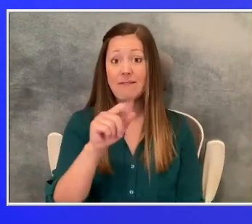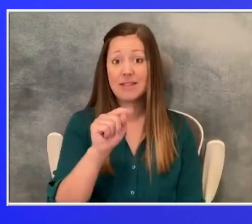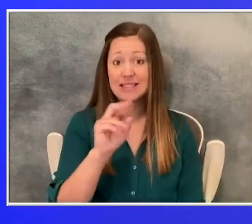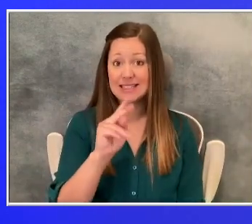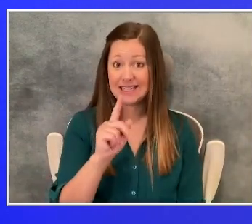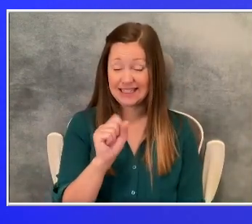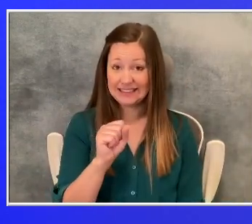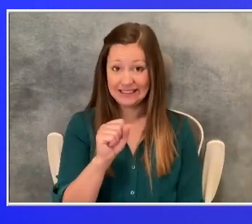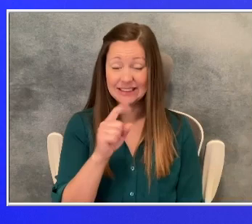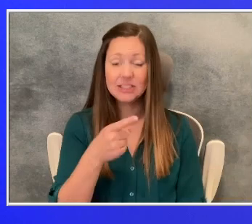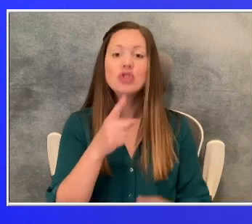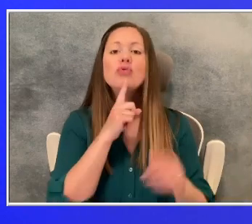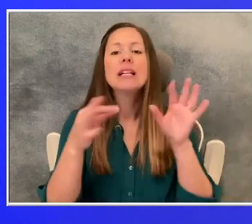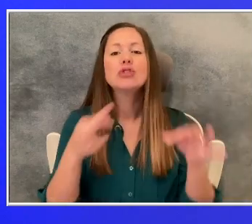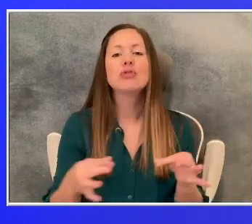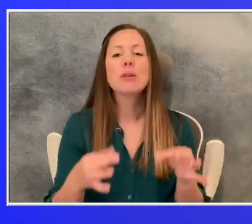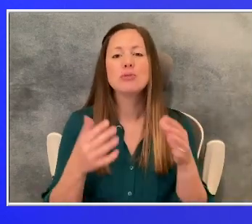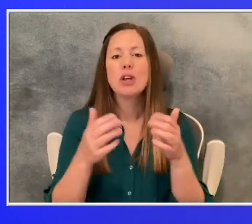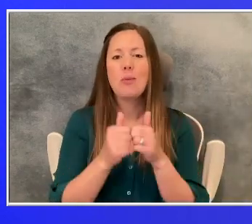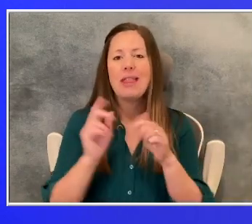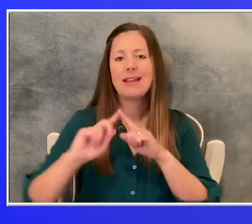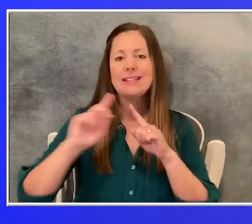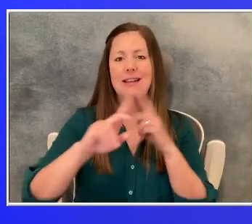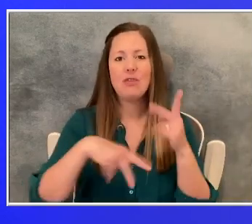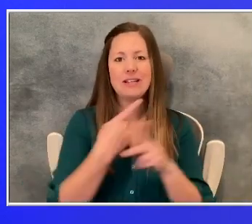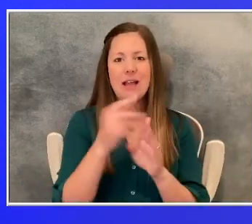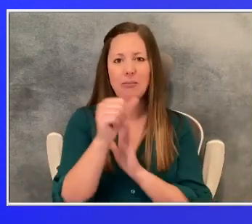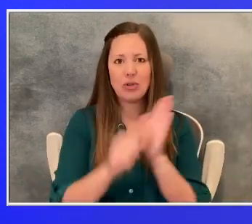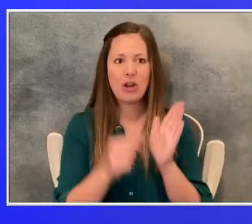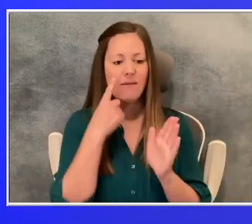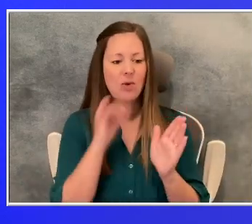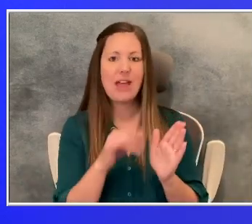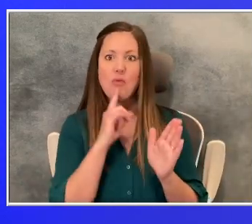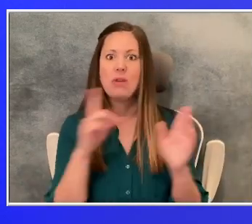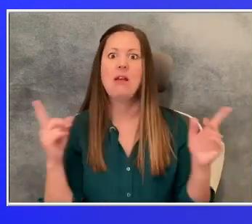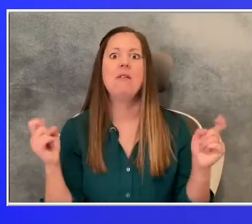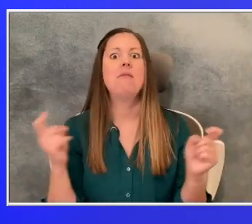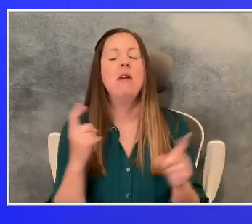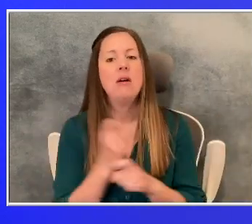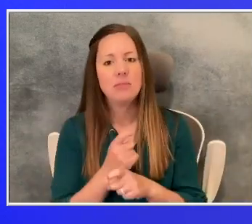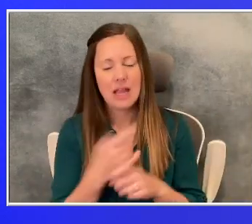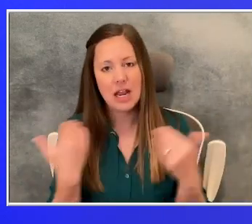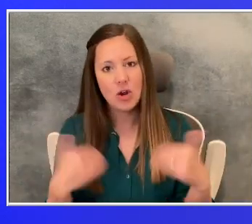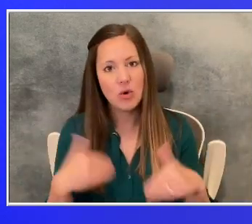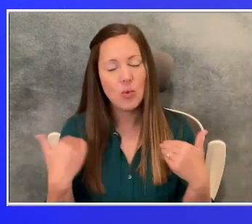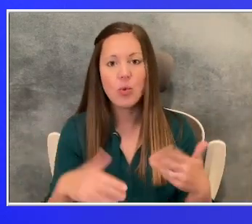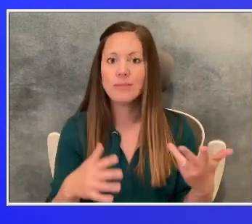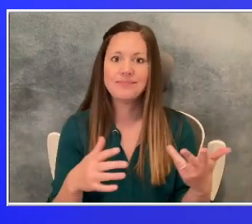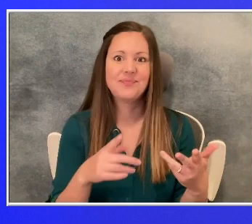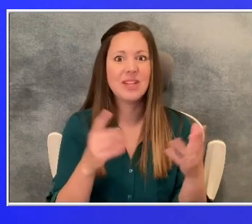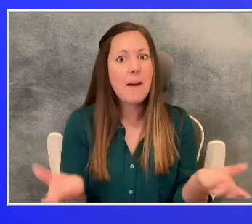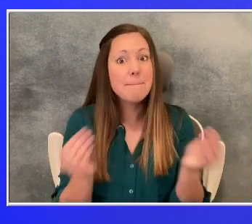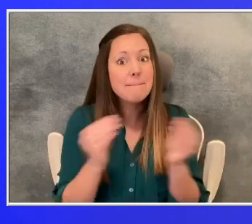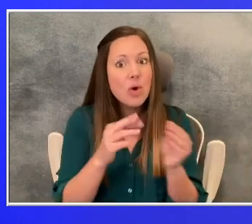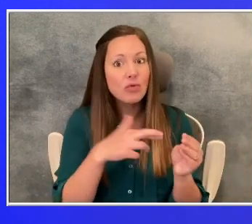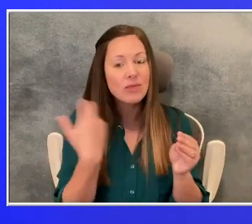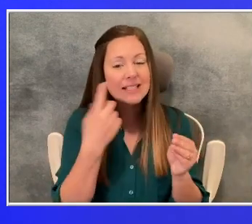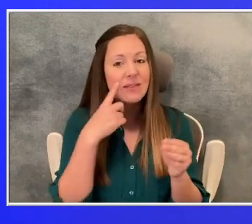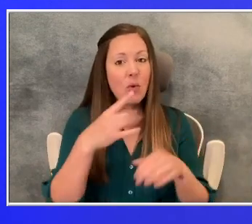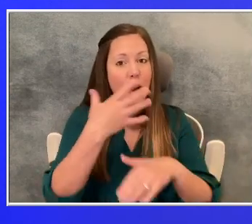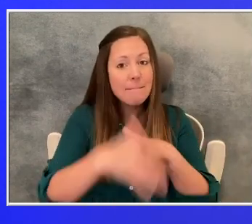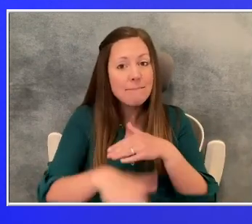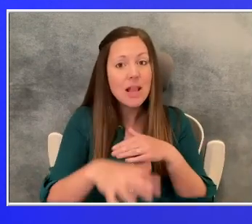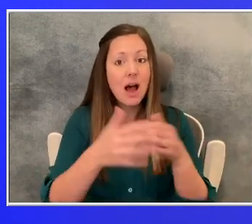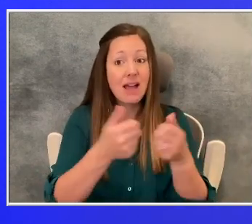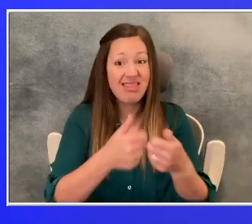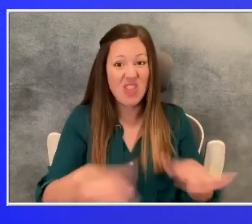of procedures done for that. They become very complicated. They're less straightforward, and there's a higher risk of loss of blood flow to the kidney arteries. So that's why for this